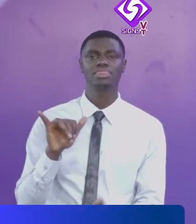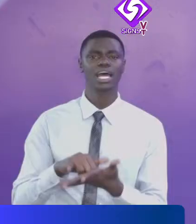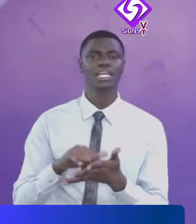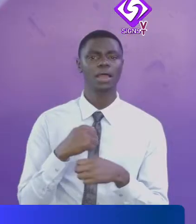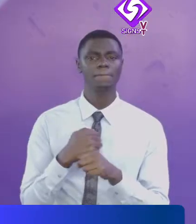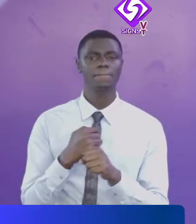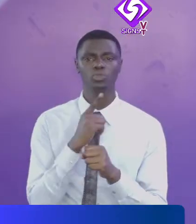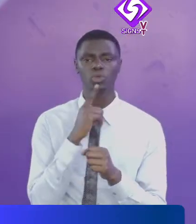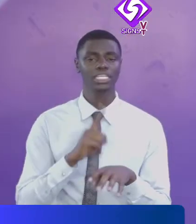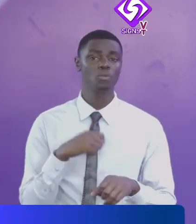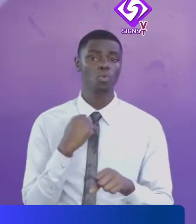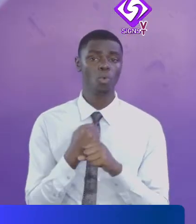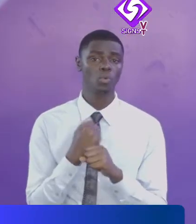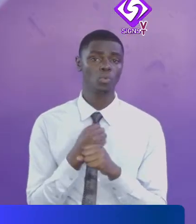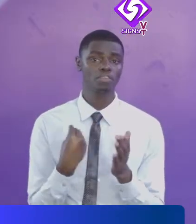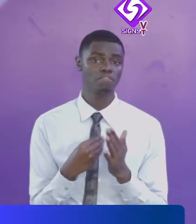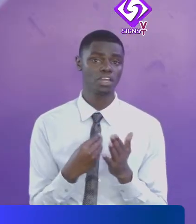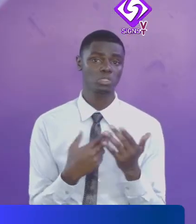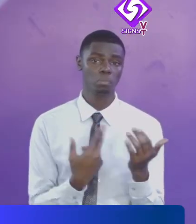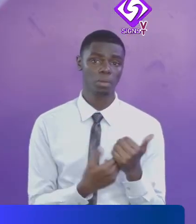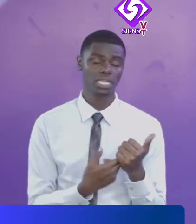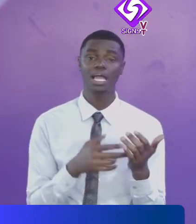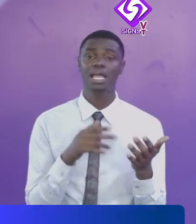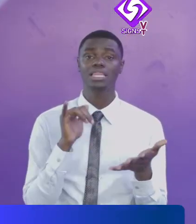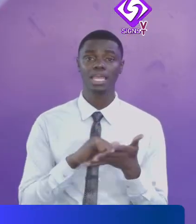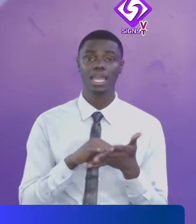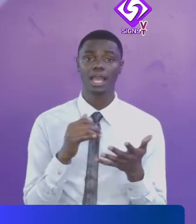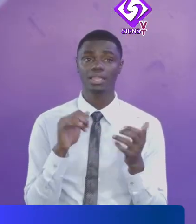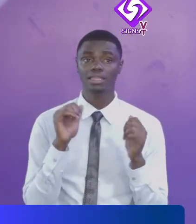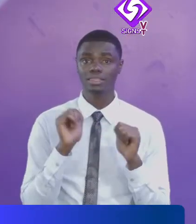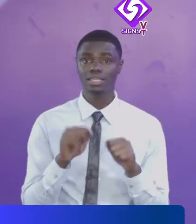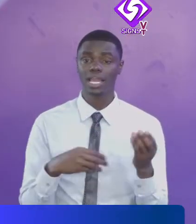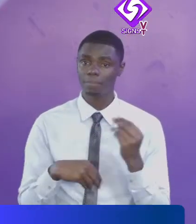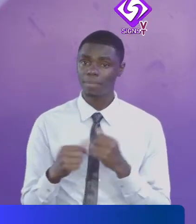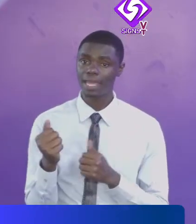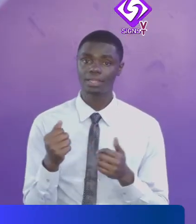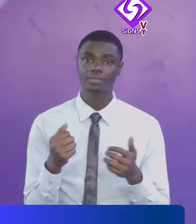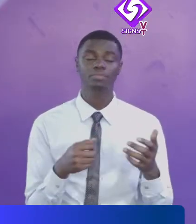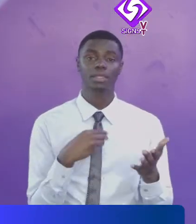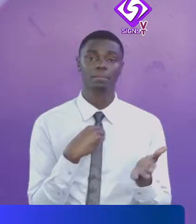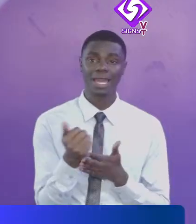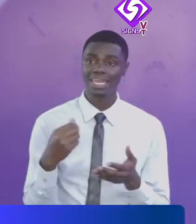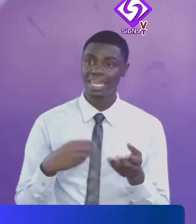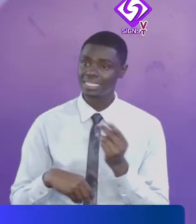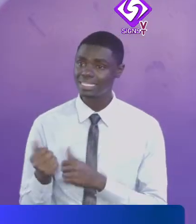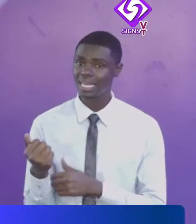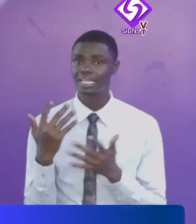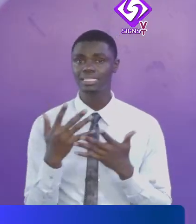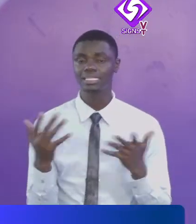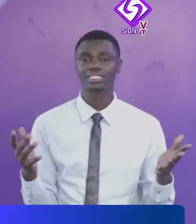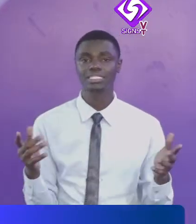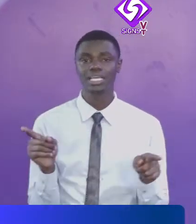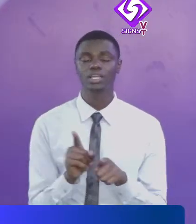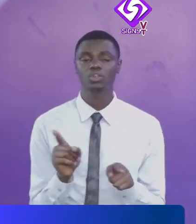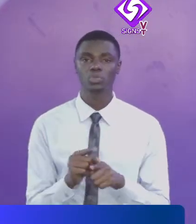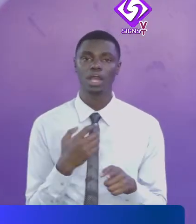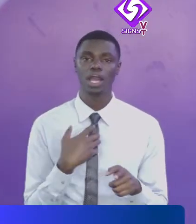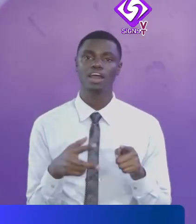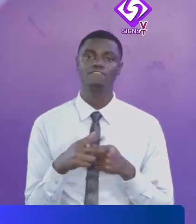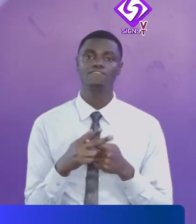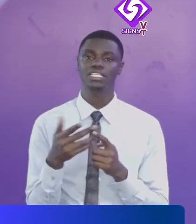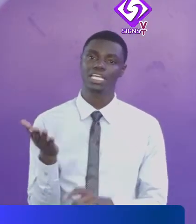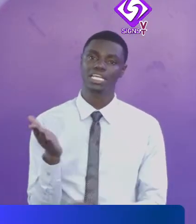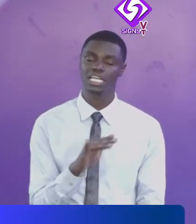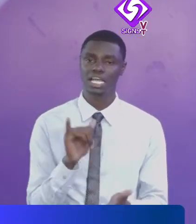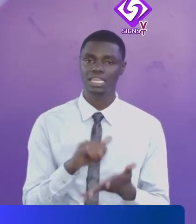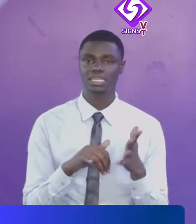with a financial partner, they're able to make those decisions for you. They're able to buy and sell these assets and earn you a fixed return that you're comfortable with, which is what a